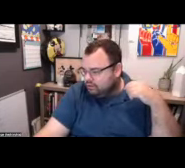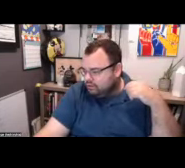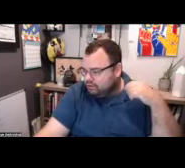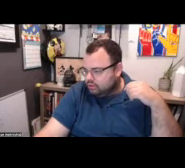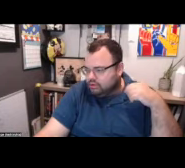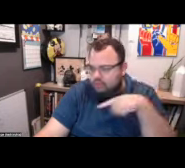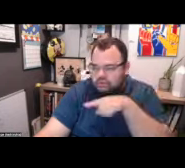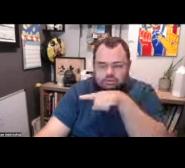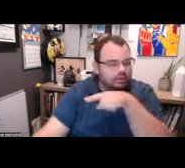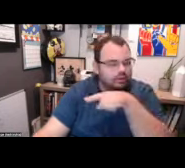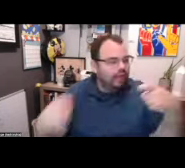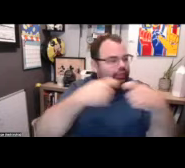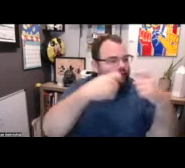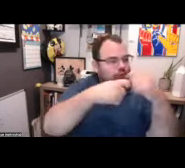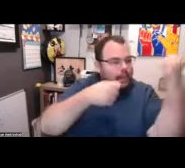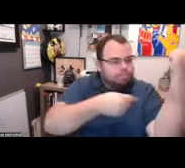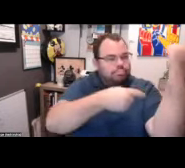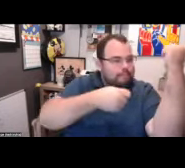way.